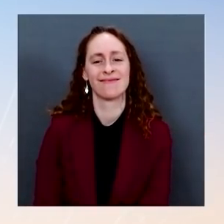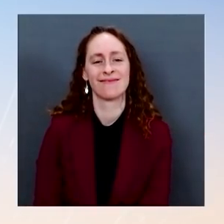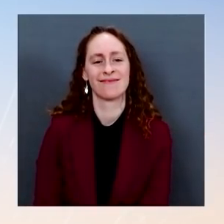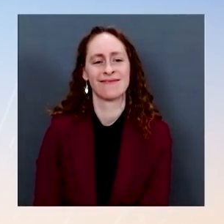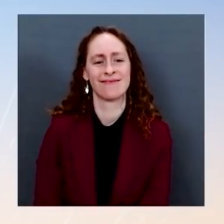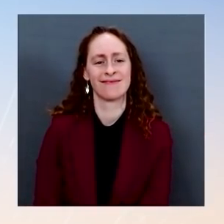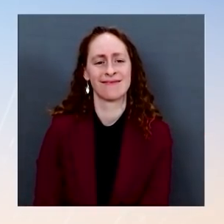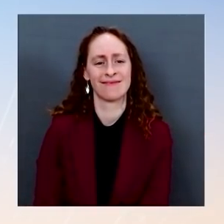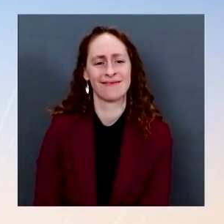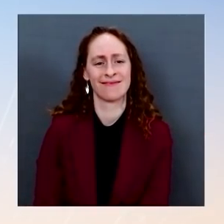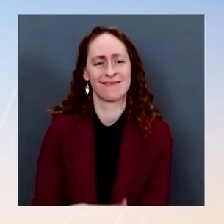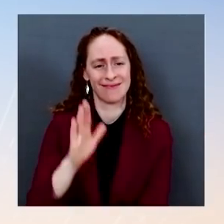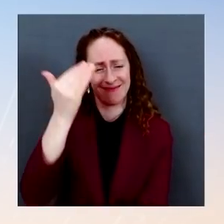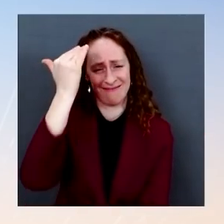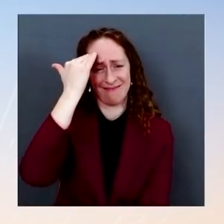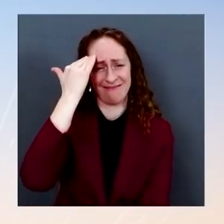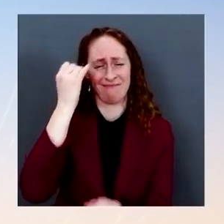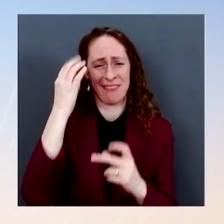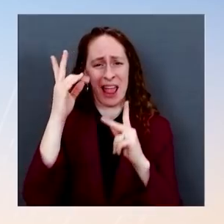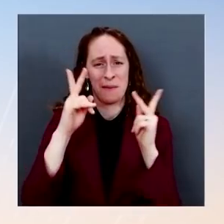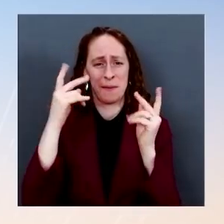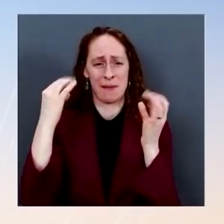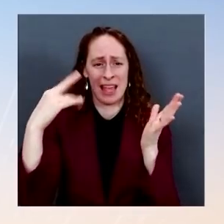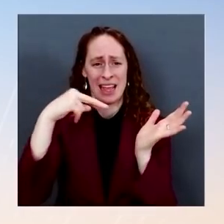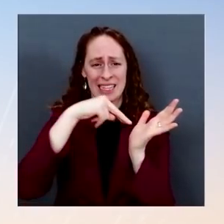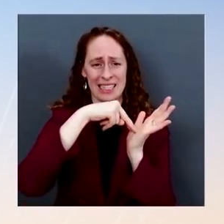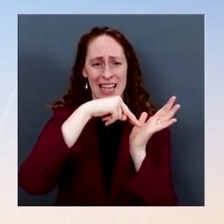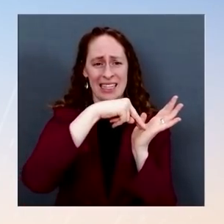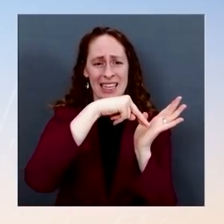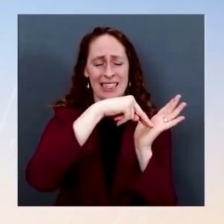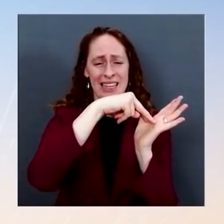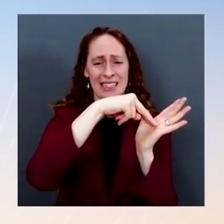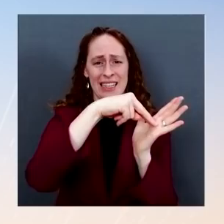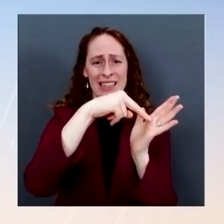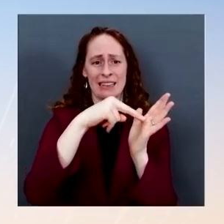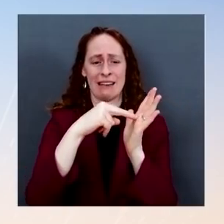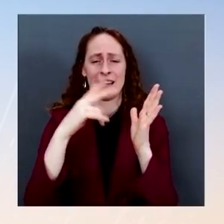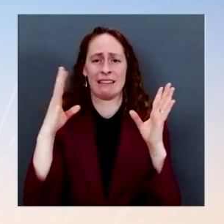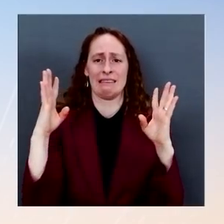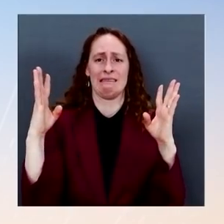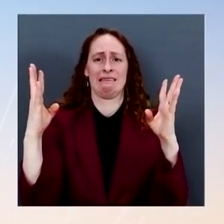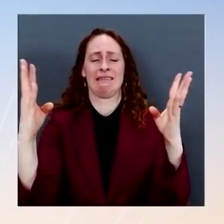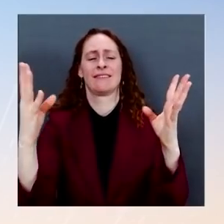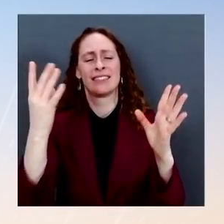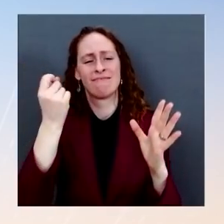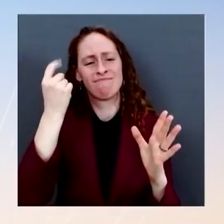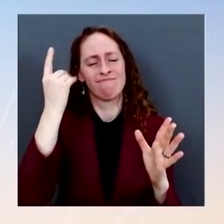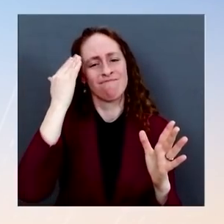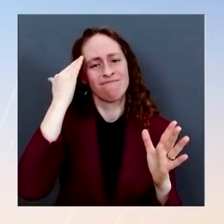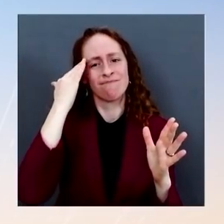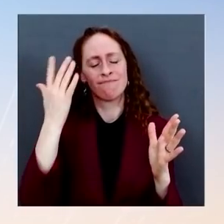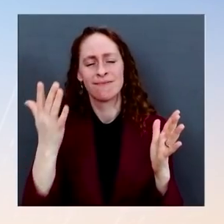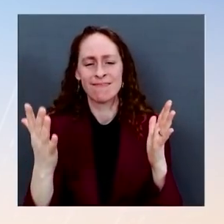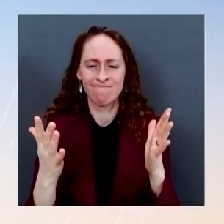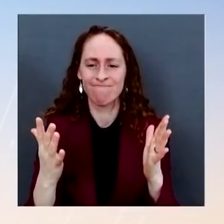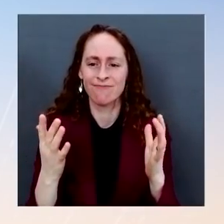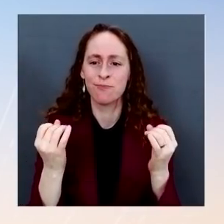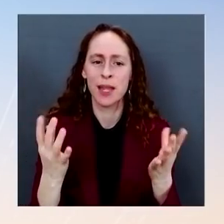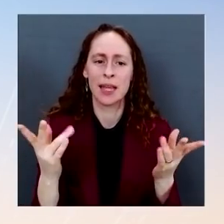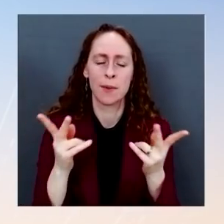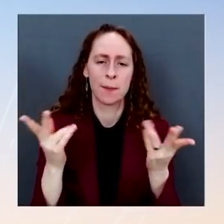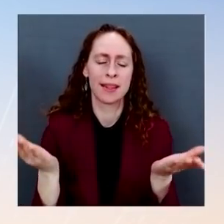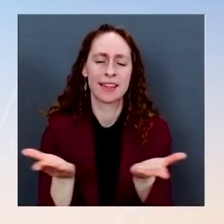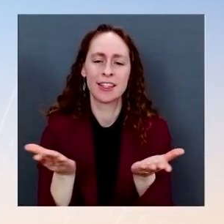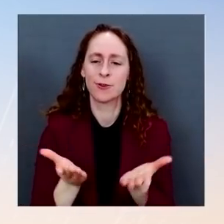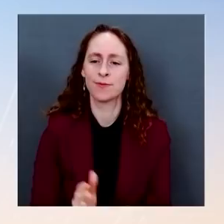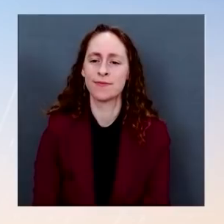of spacing in these days. Go ahead, Colin. Okay, a couple things. So on Omicron, cases are rising dramatically